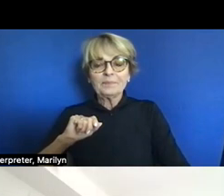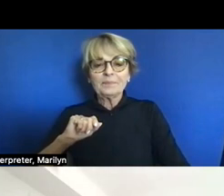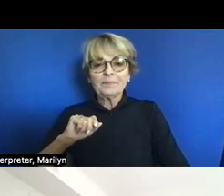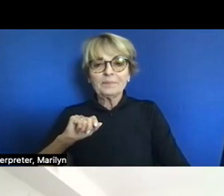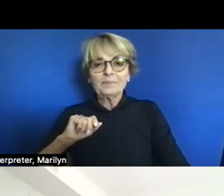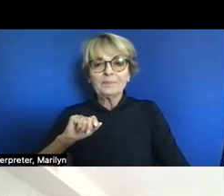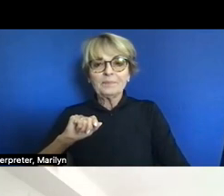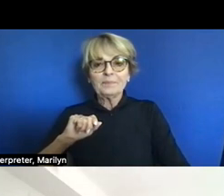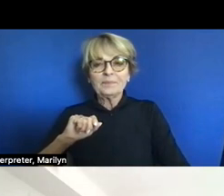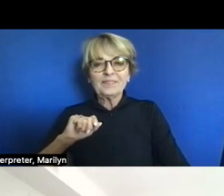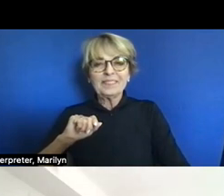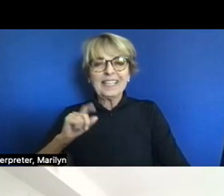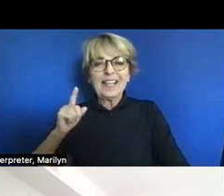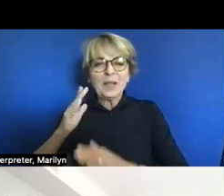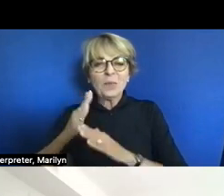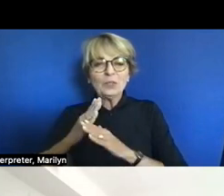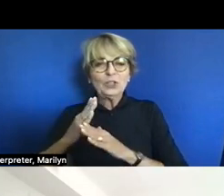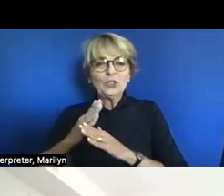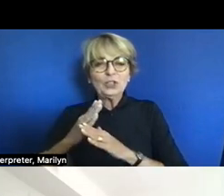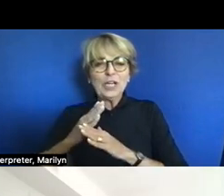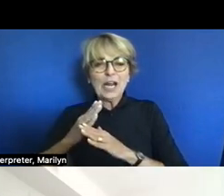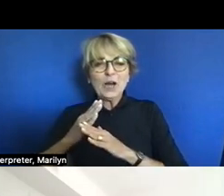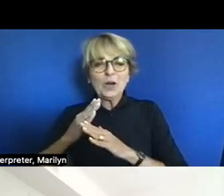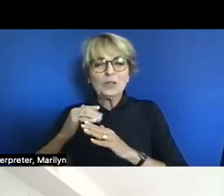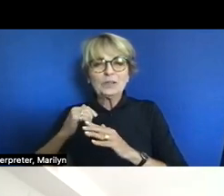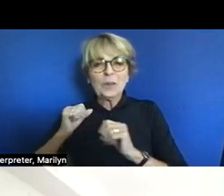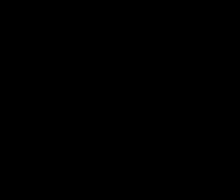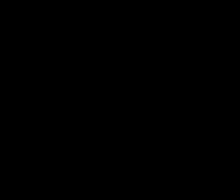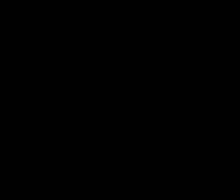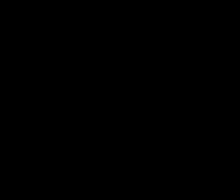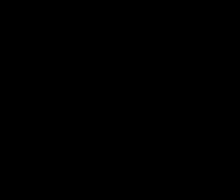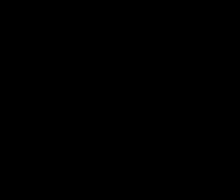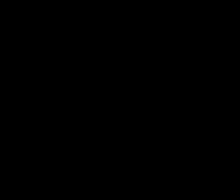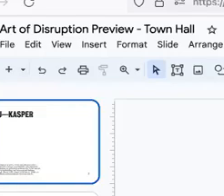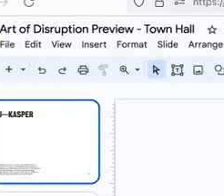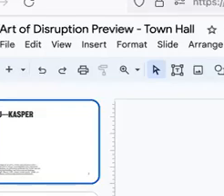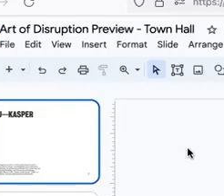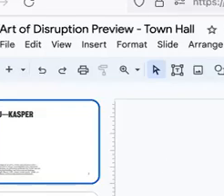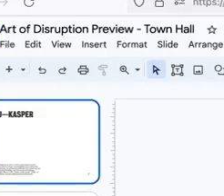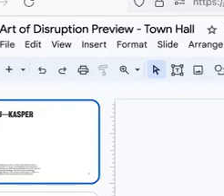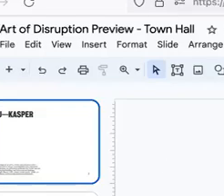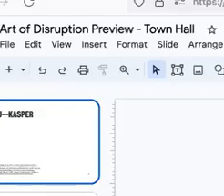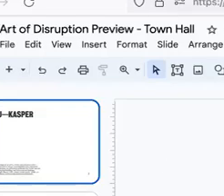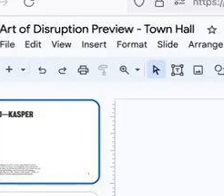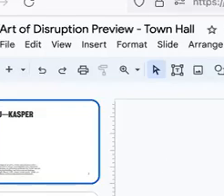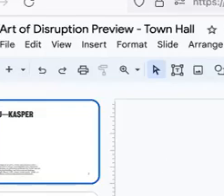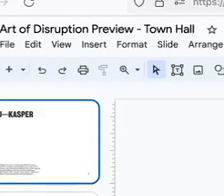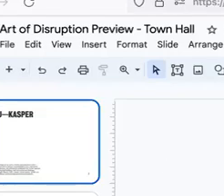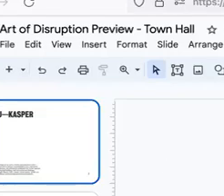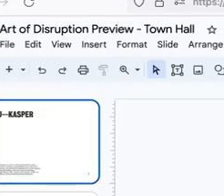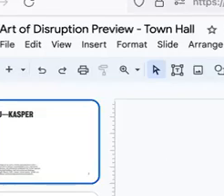All right, I think I'm going to share it in this way so I can see my notes as well. So Apologies for some